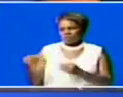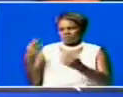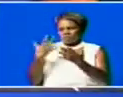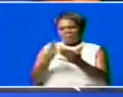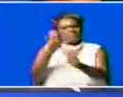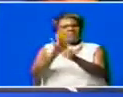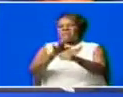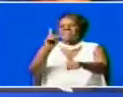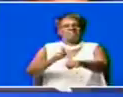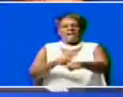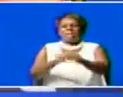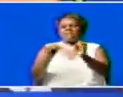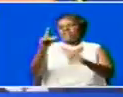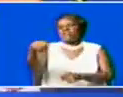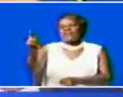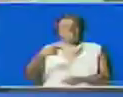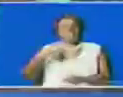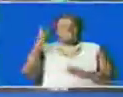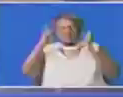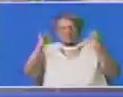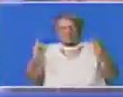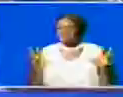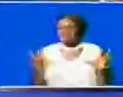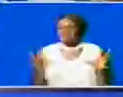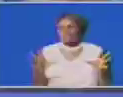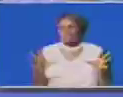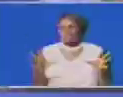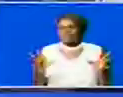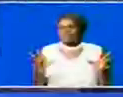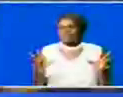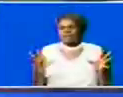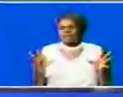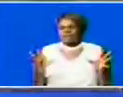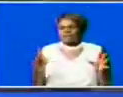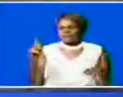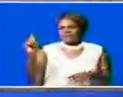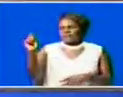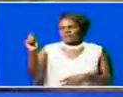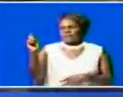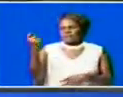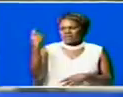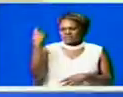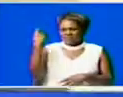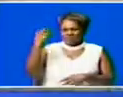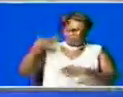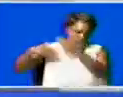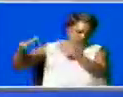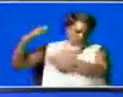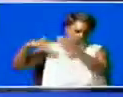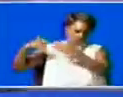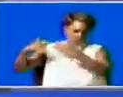million times if it's the right thing to do. With that dramatic episode, Kenya cemented itself in history,